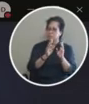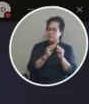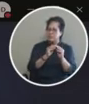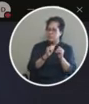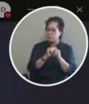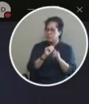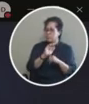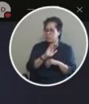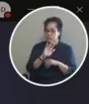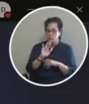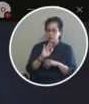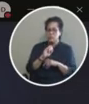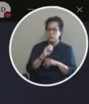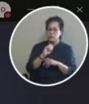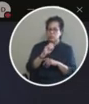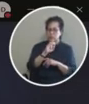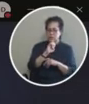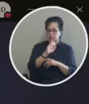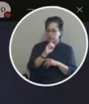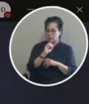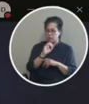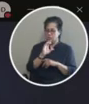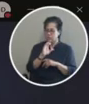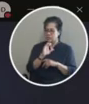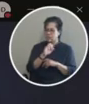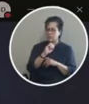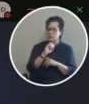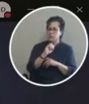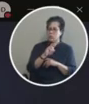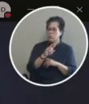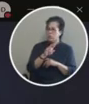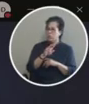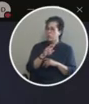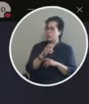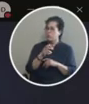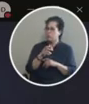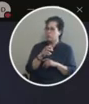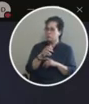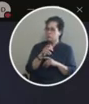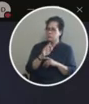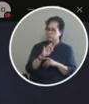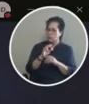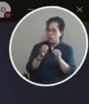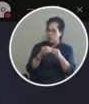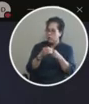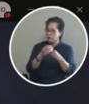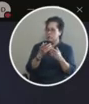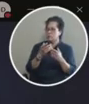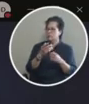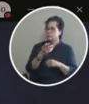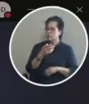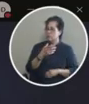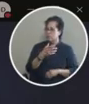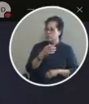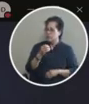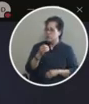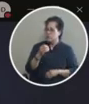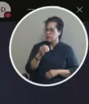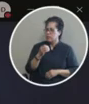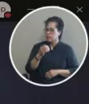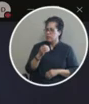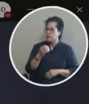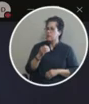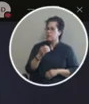EOM, EOC, or just the local area hospitals here in the county, essentially.